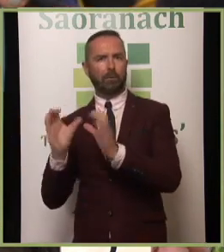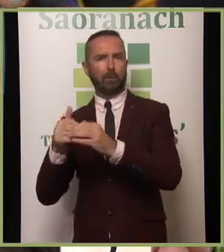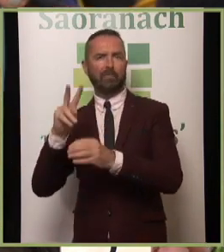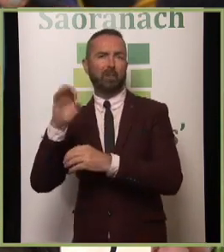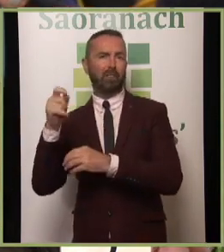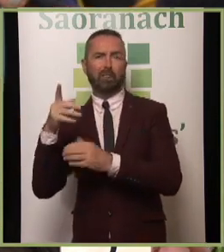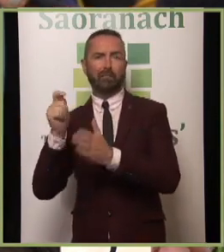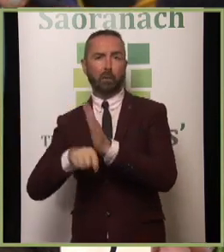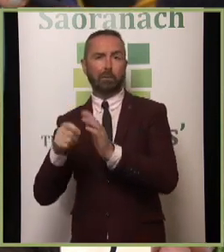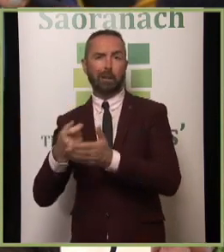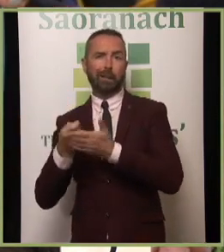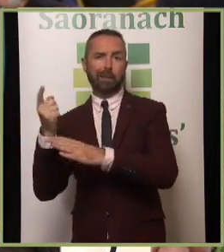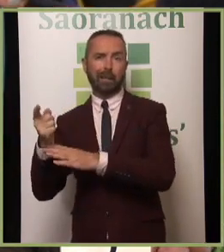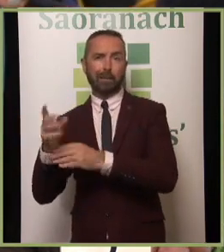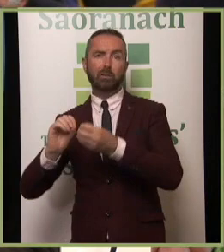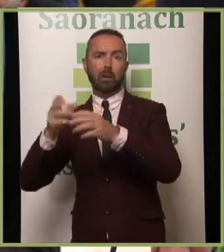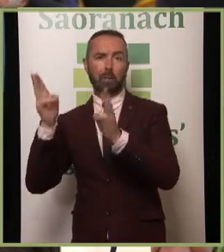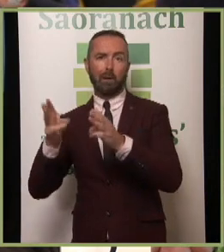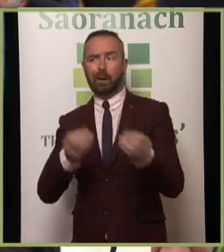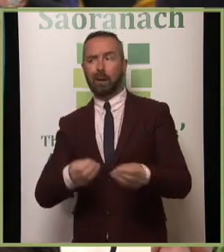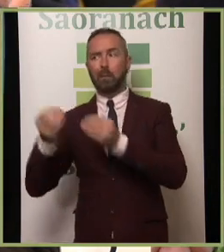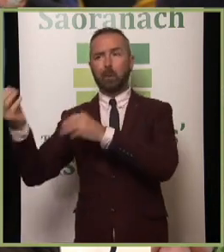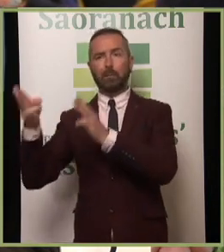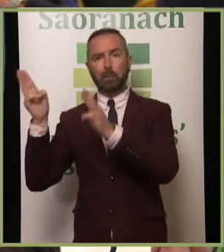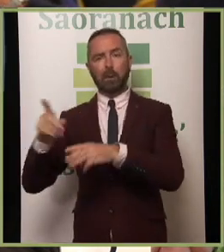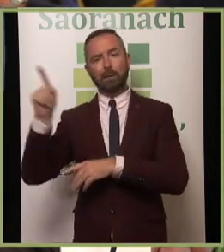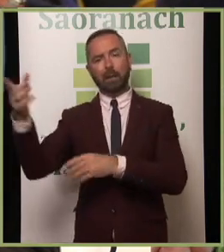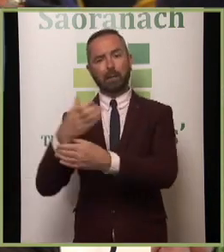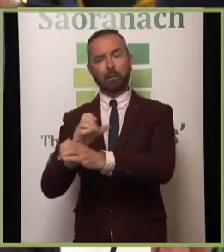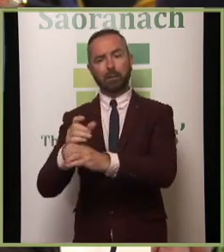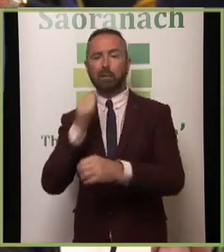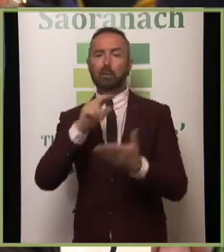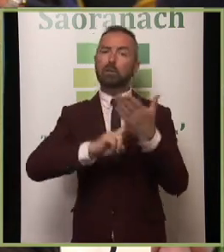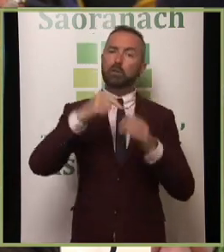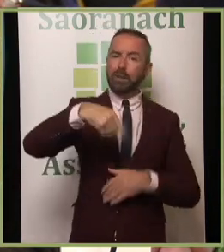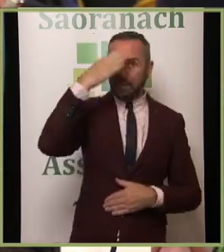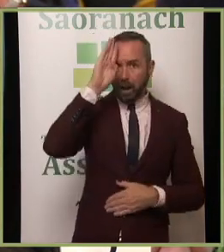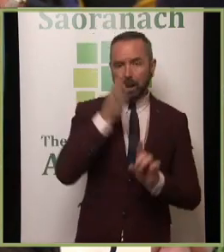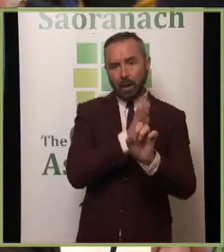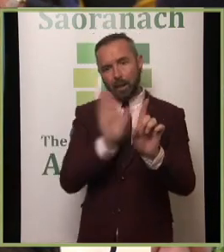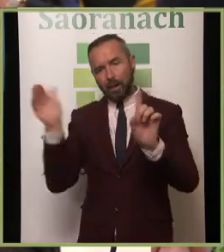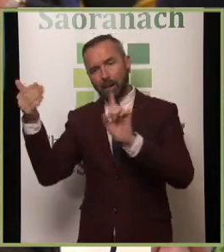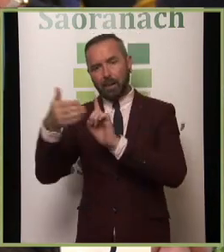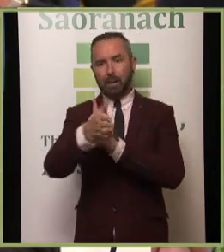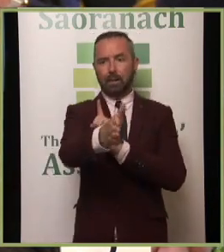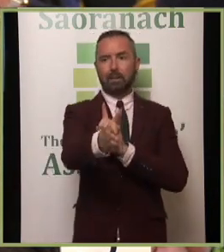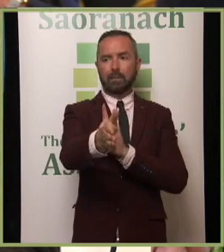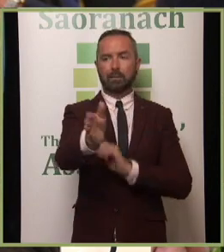the power, that power will be going to some other country and we will be bypassed. So that was my take on